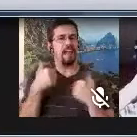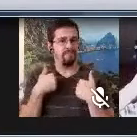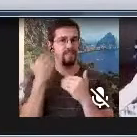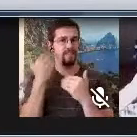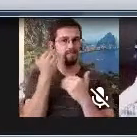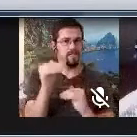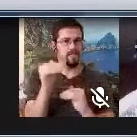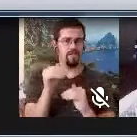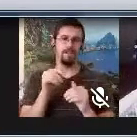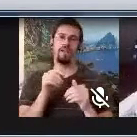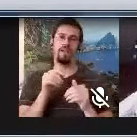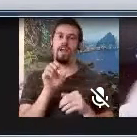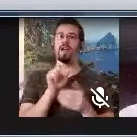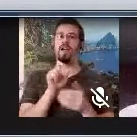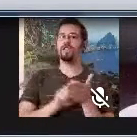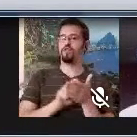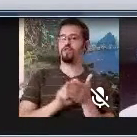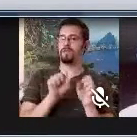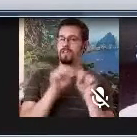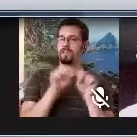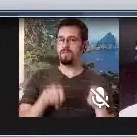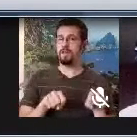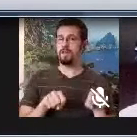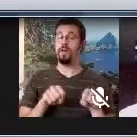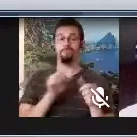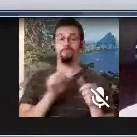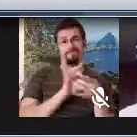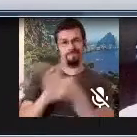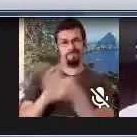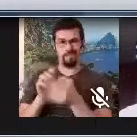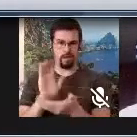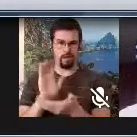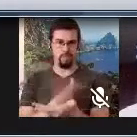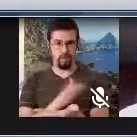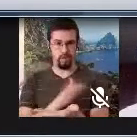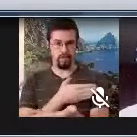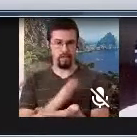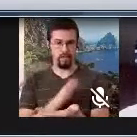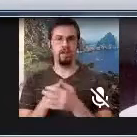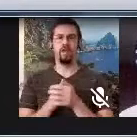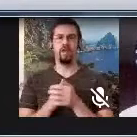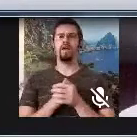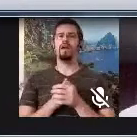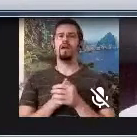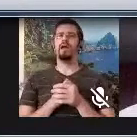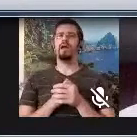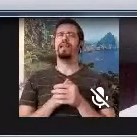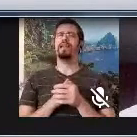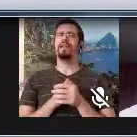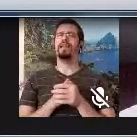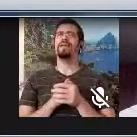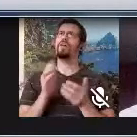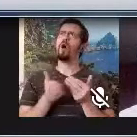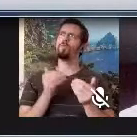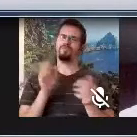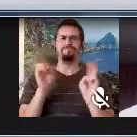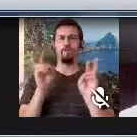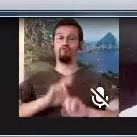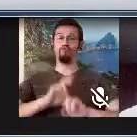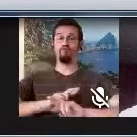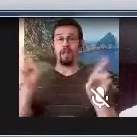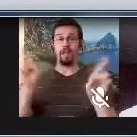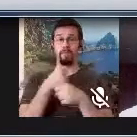It is in the context of music. It's kind of like a ready-made script system for non-musical